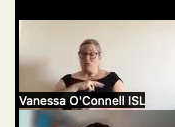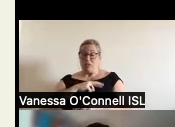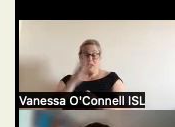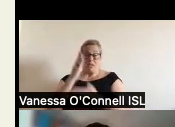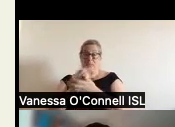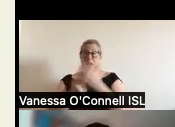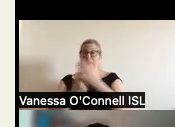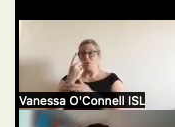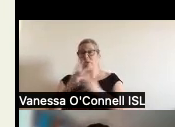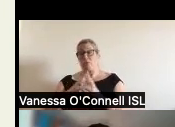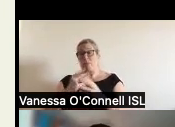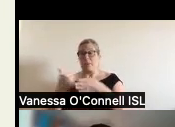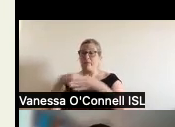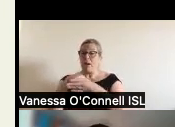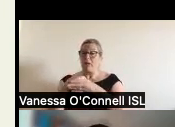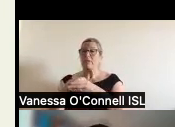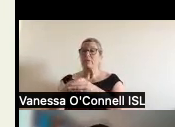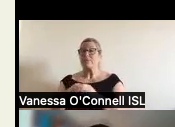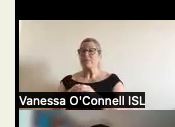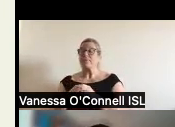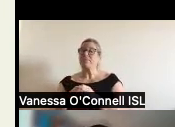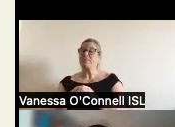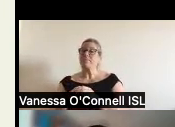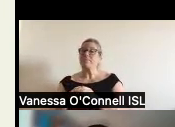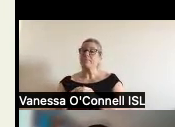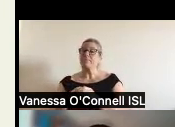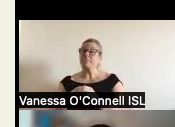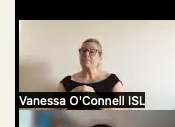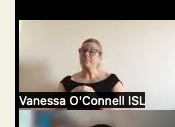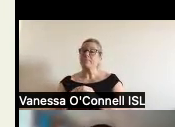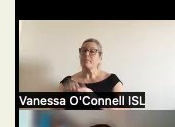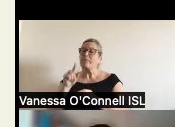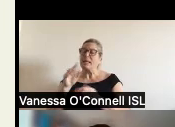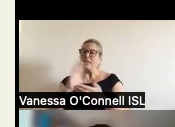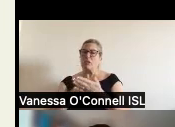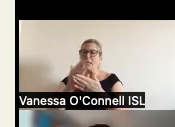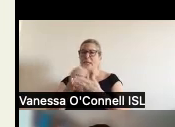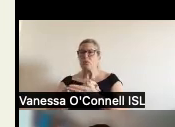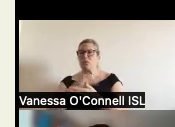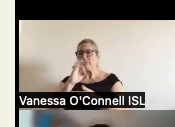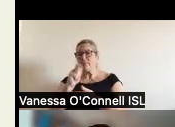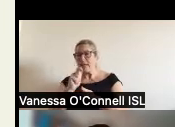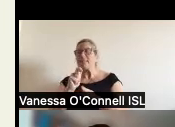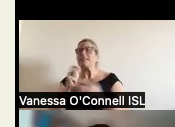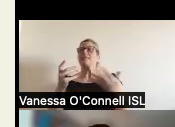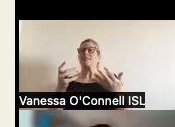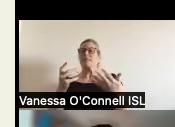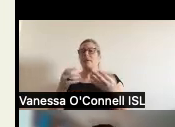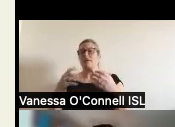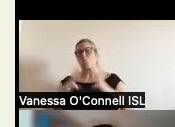access decision making. Also, this translates into the fact that obviously as